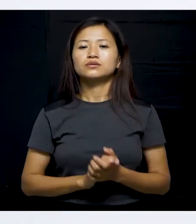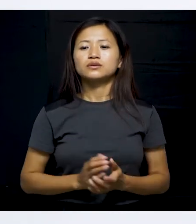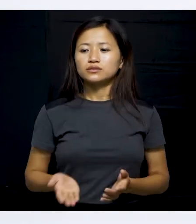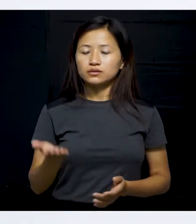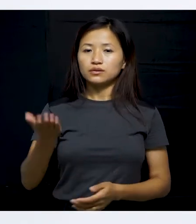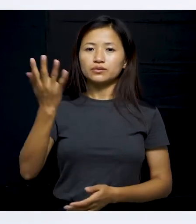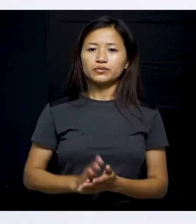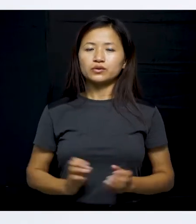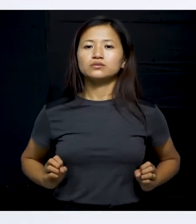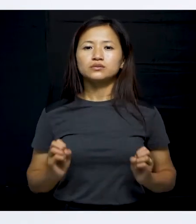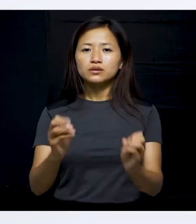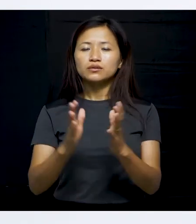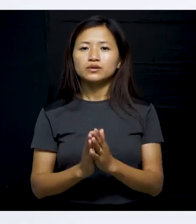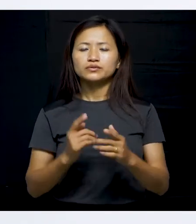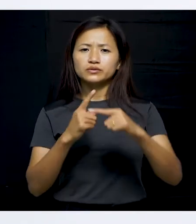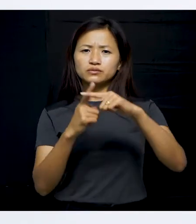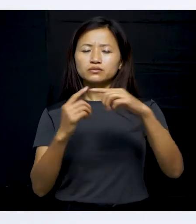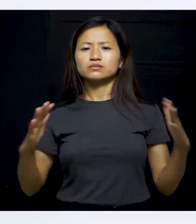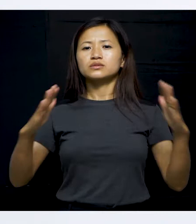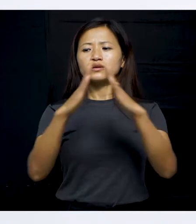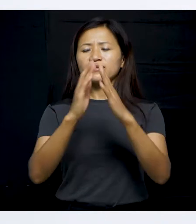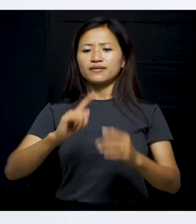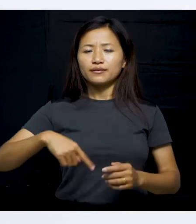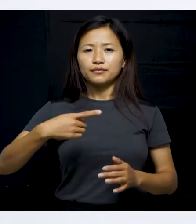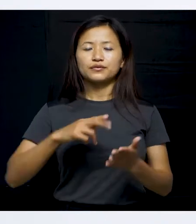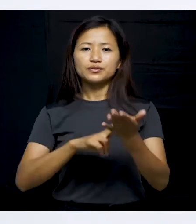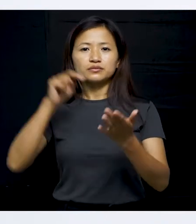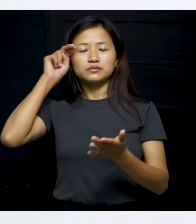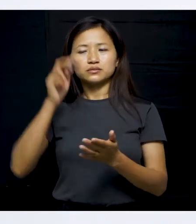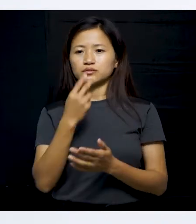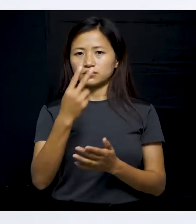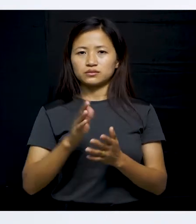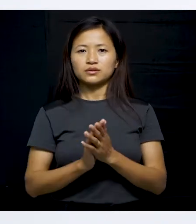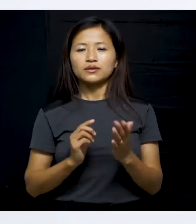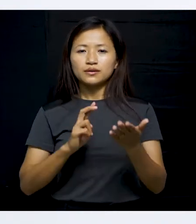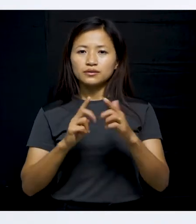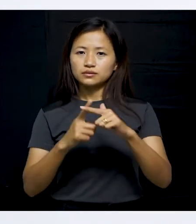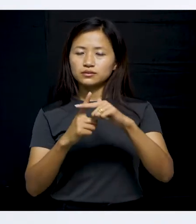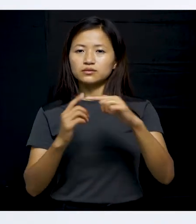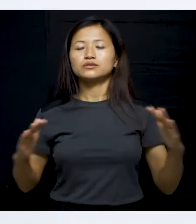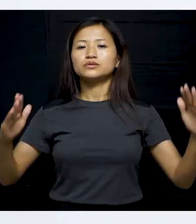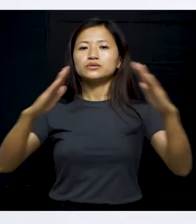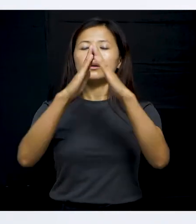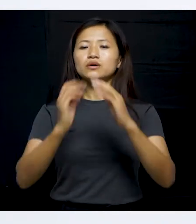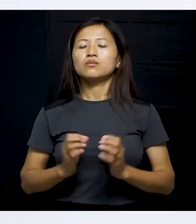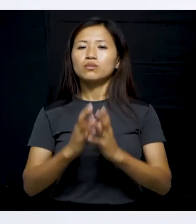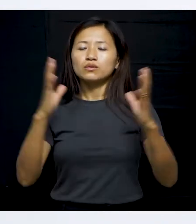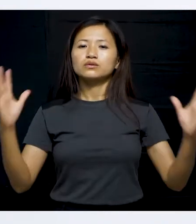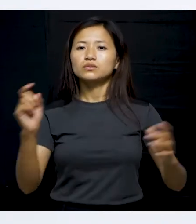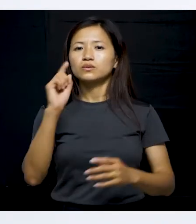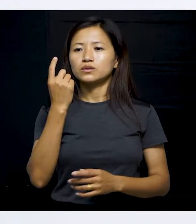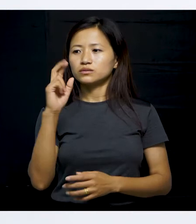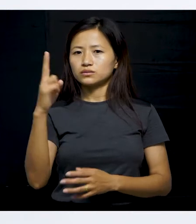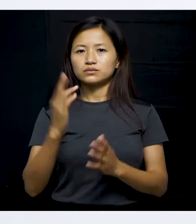their own churches. And nowadays in every Naga villages, we see a church, right? In fact, in some of the villages, there are more than 1 or 2